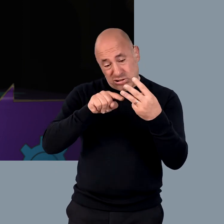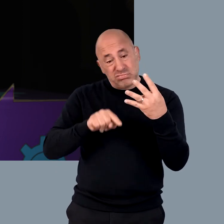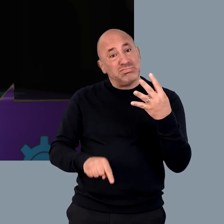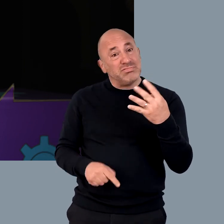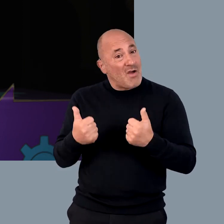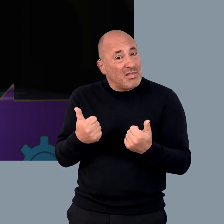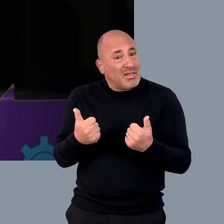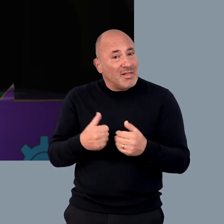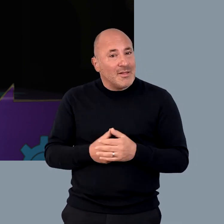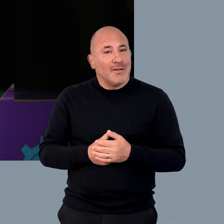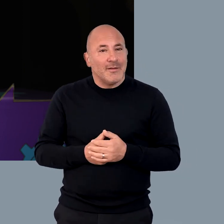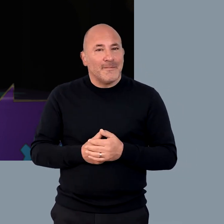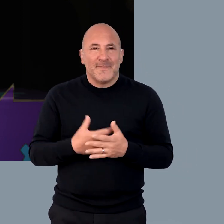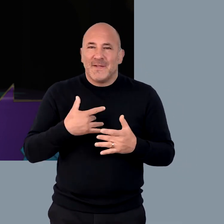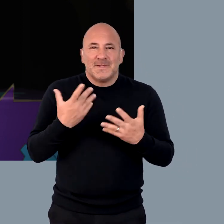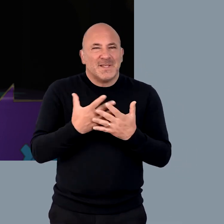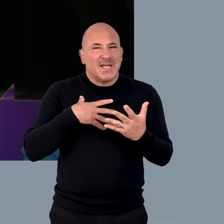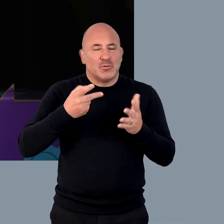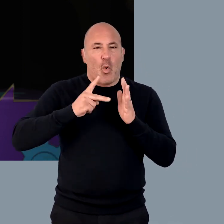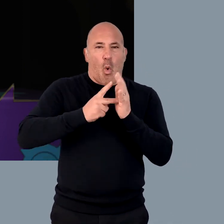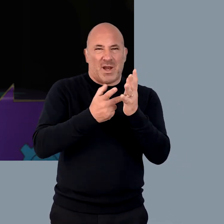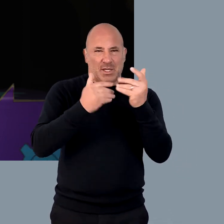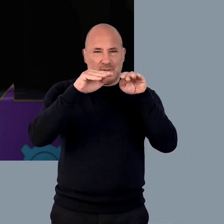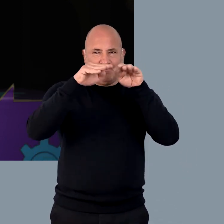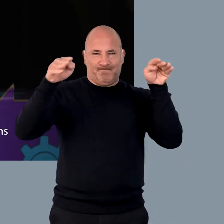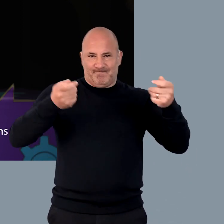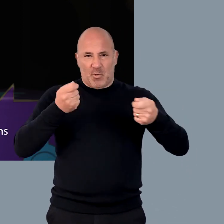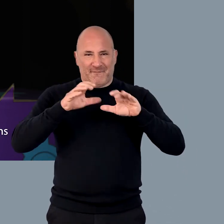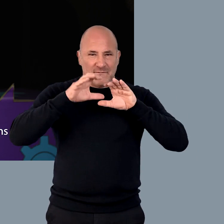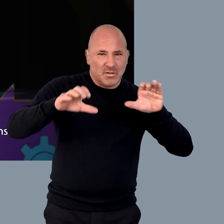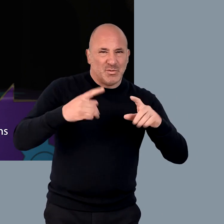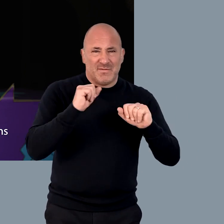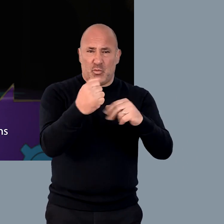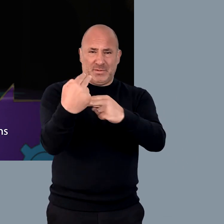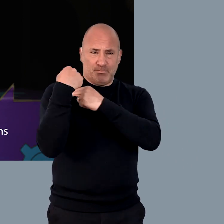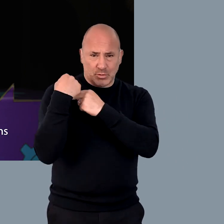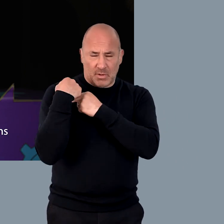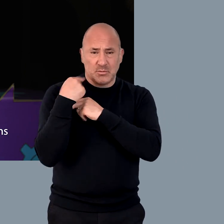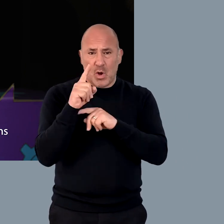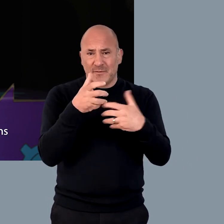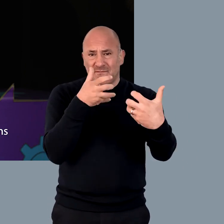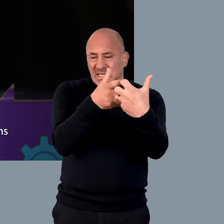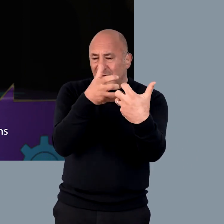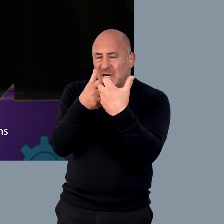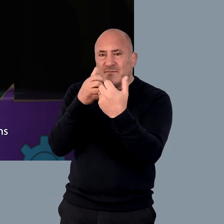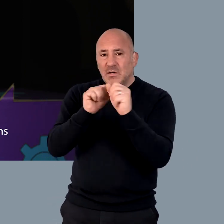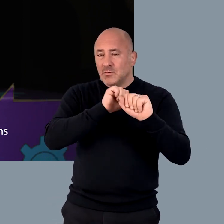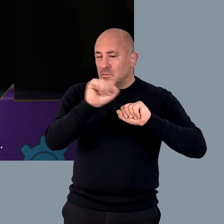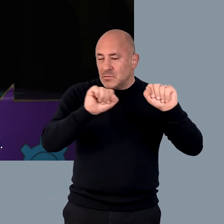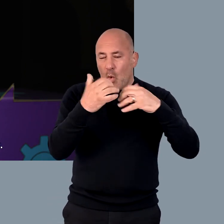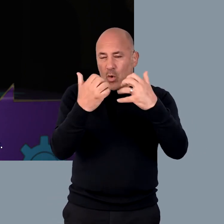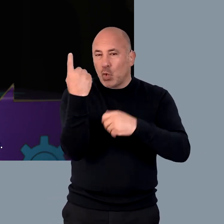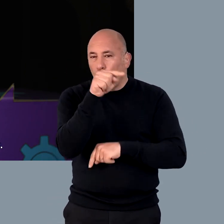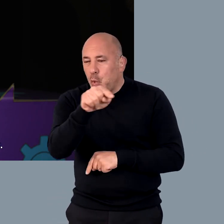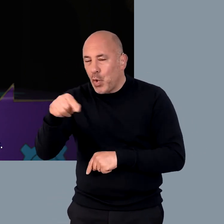with. And then if you want to come back for more, you can. So it feels like there must be some umbrella organisations or the funders or whoever it is, it's